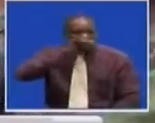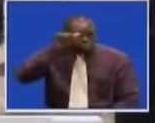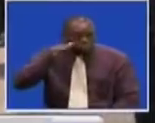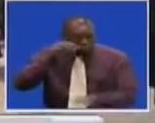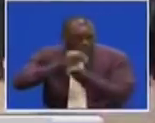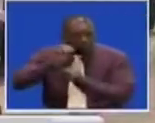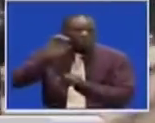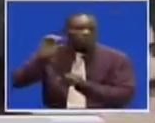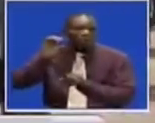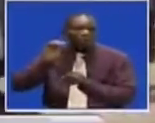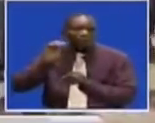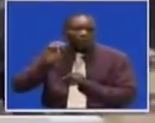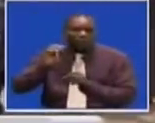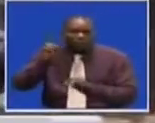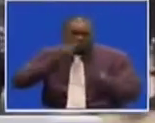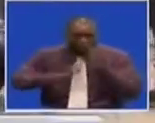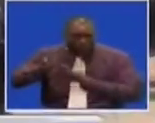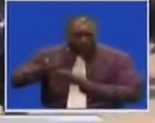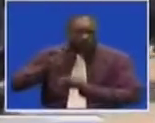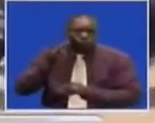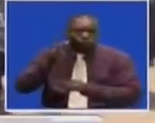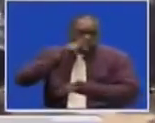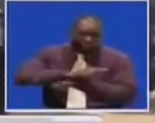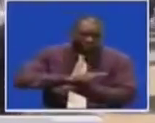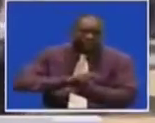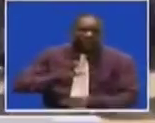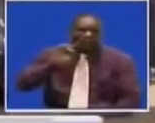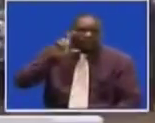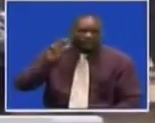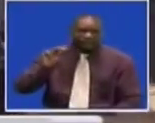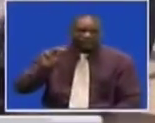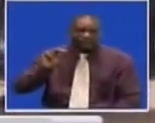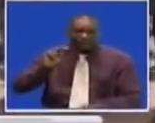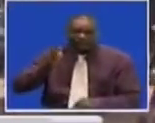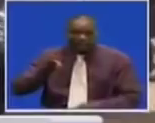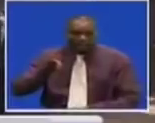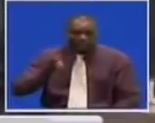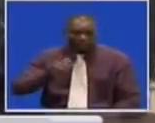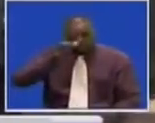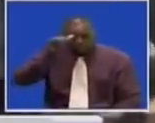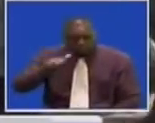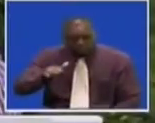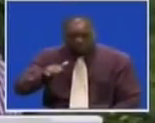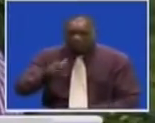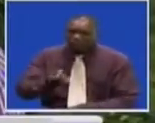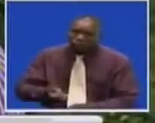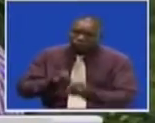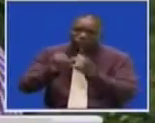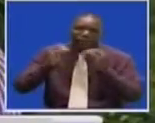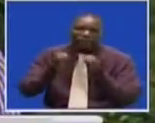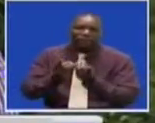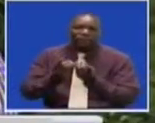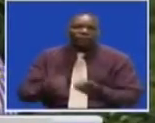visit. The president is expected to land in Mpika by 0830 hours and proceed to Kanchibia district. In